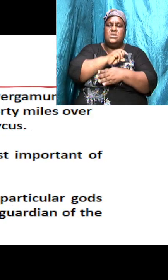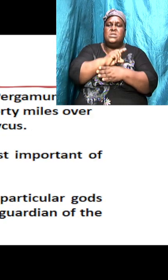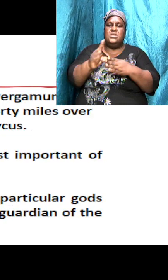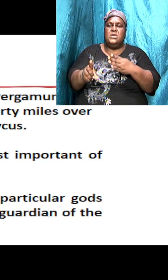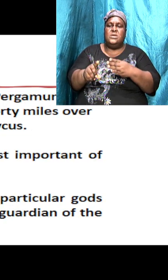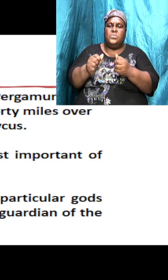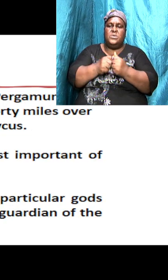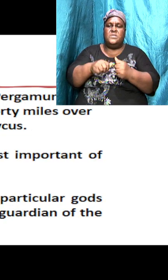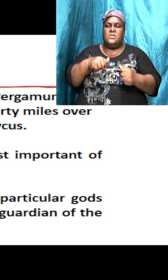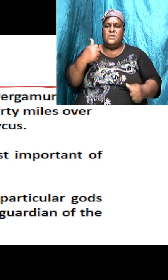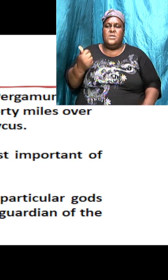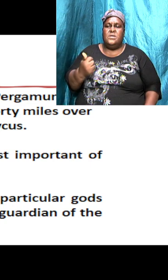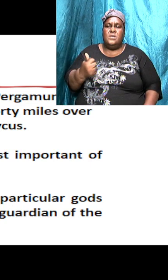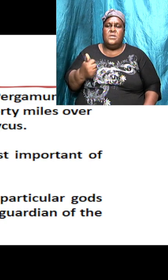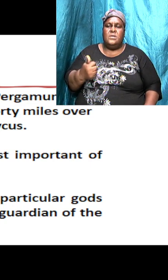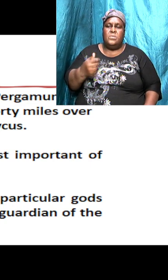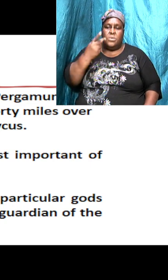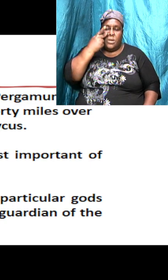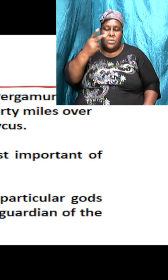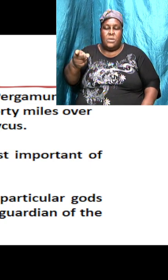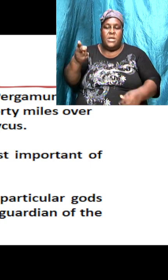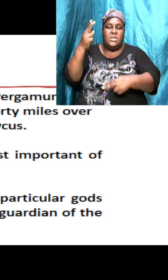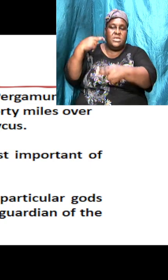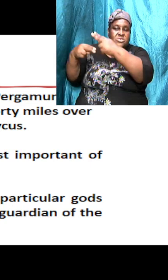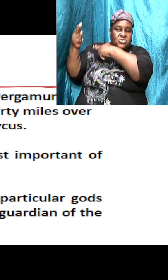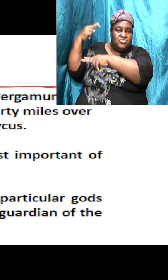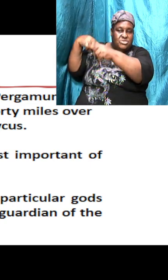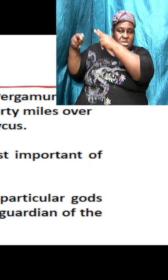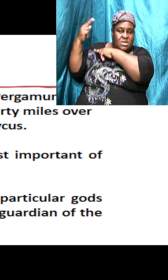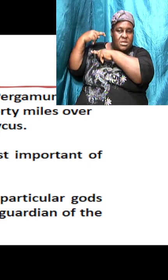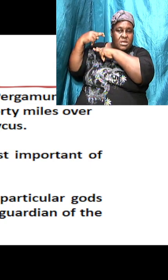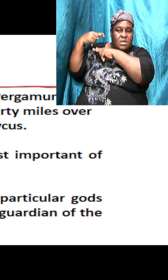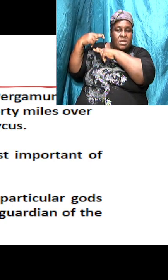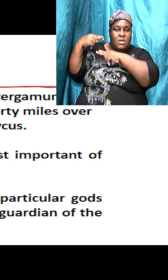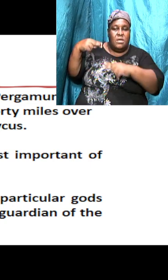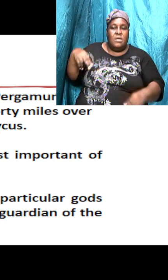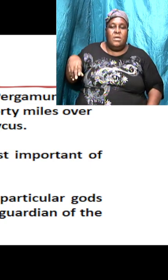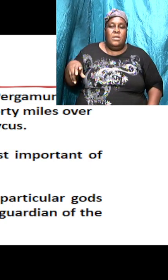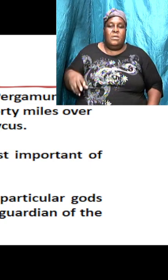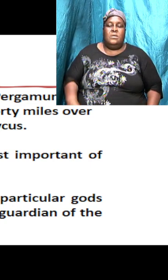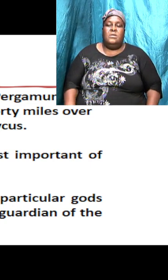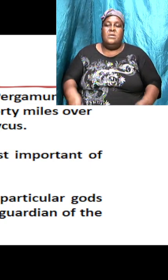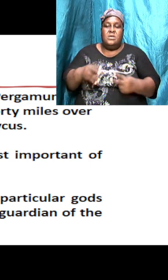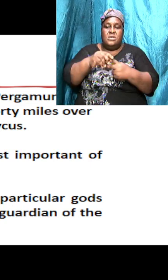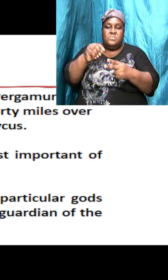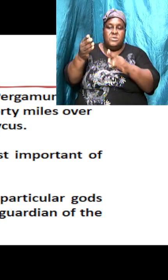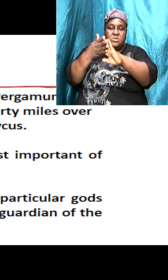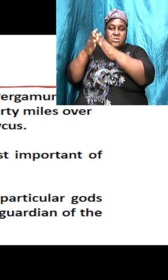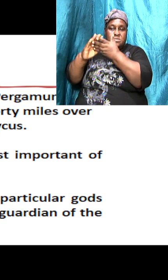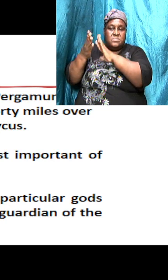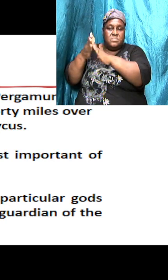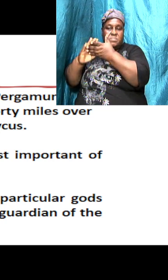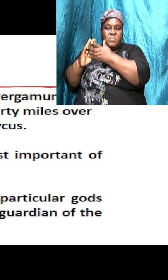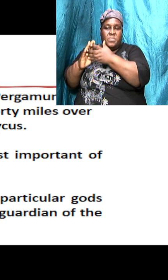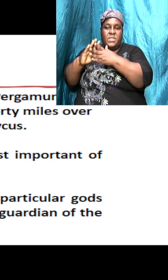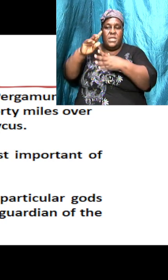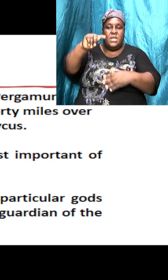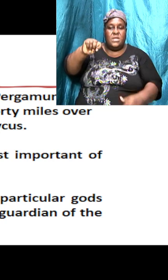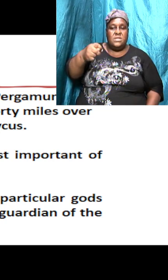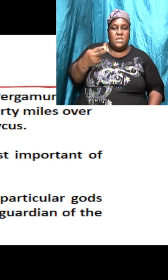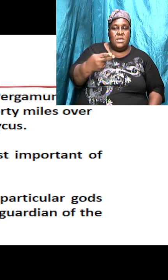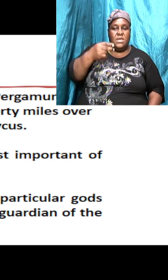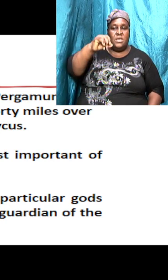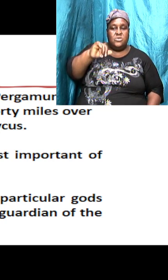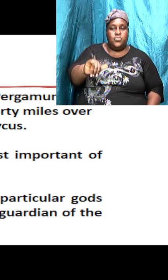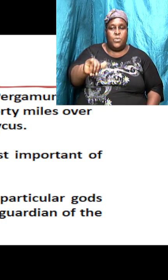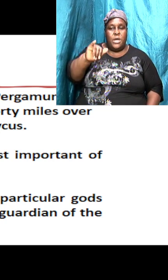at the history, amen, of the particular city. And Thyatira, again,